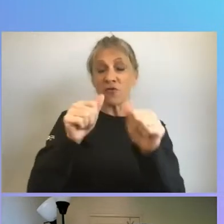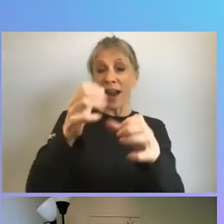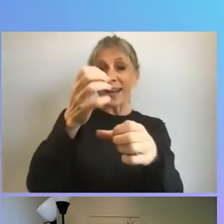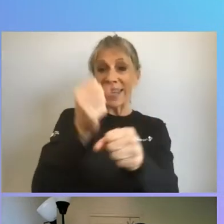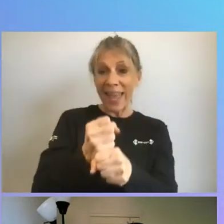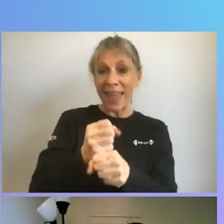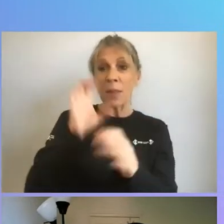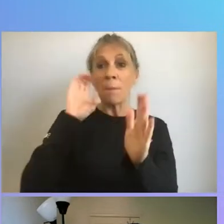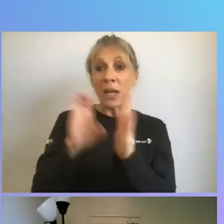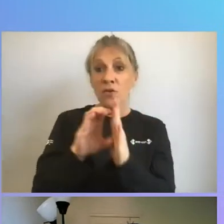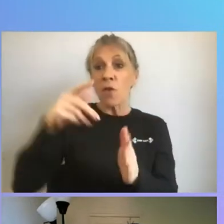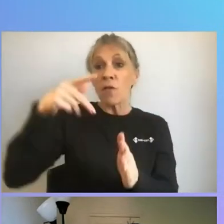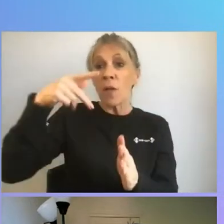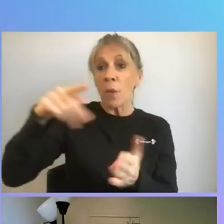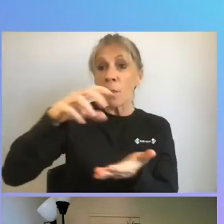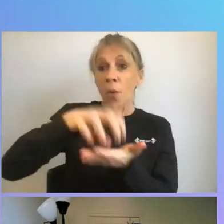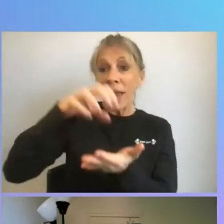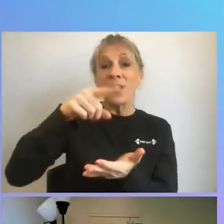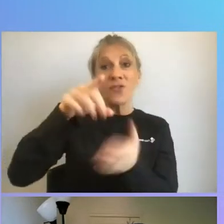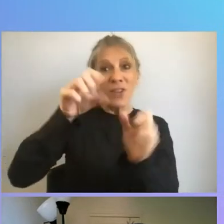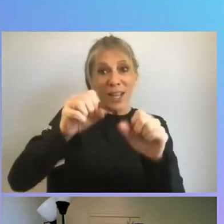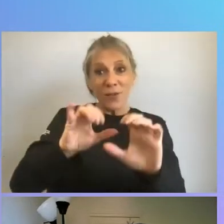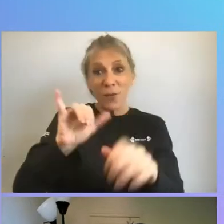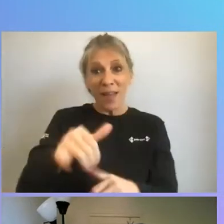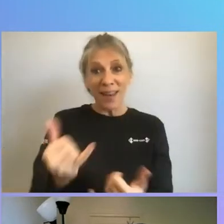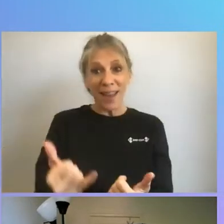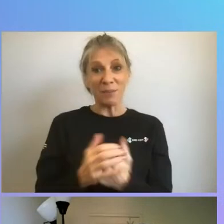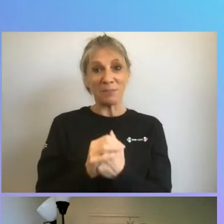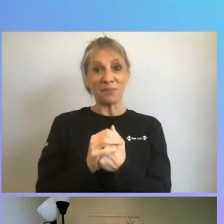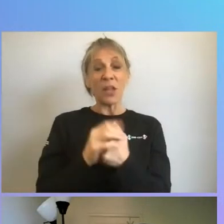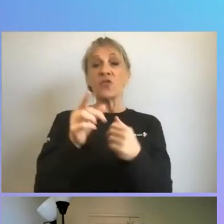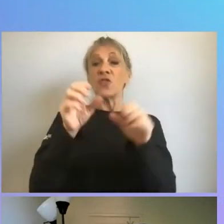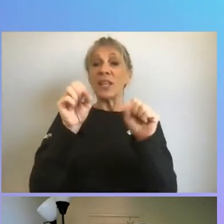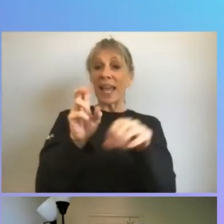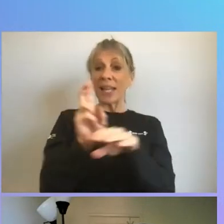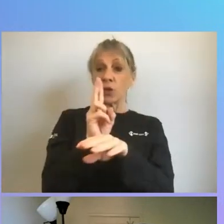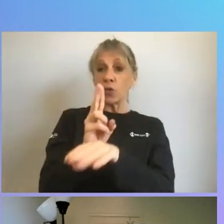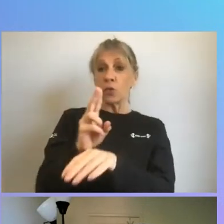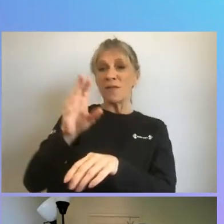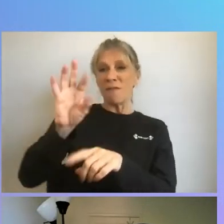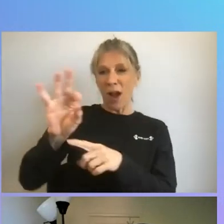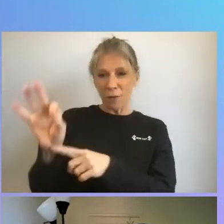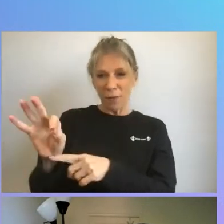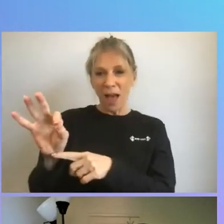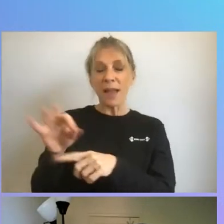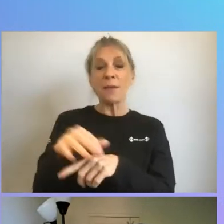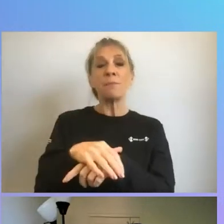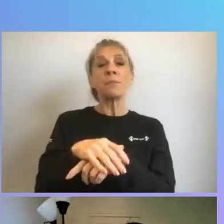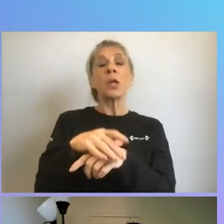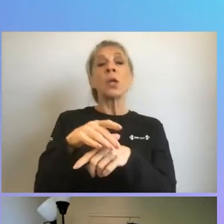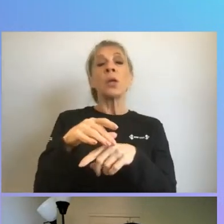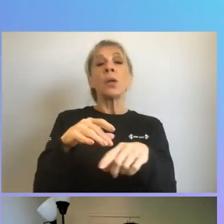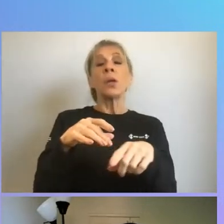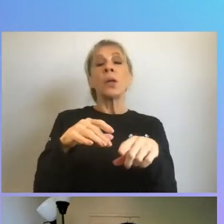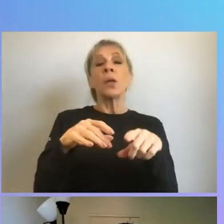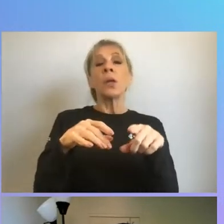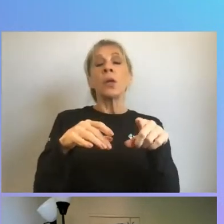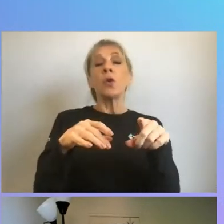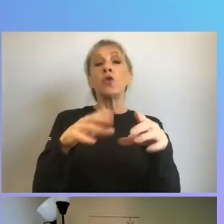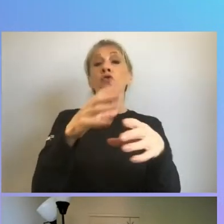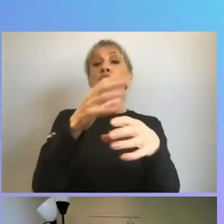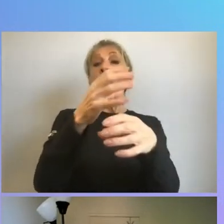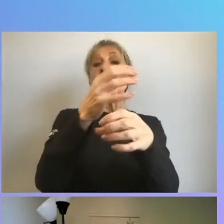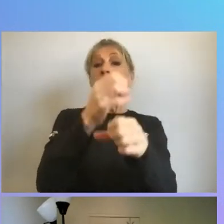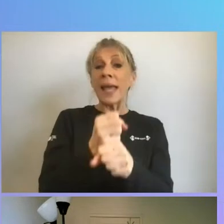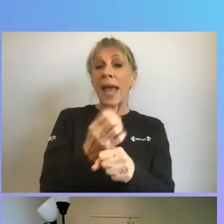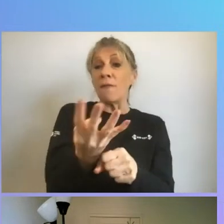cake, she can do that now. She can use Firefly to get 4